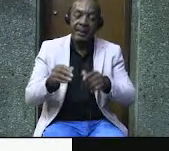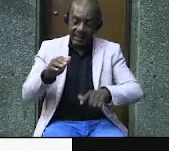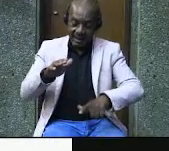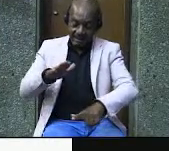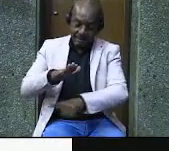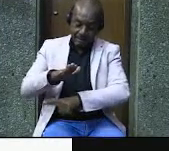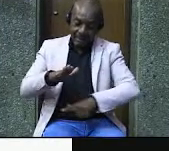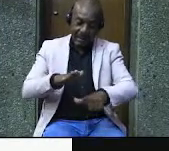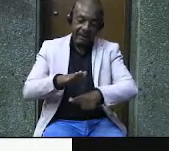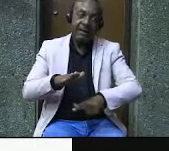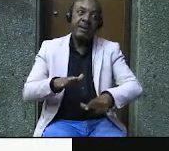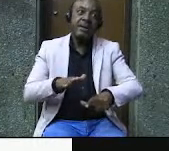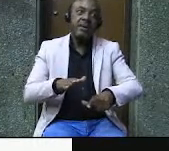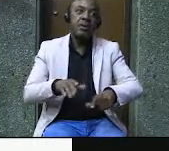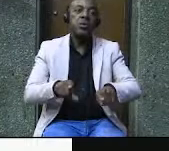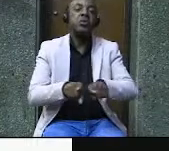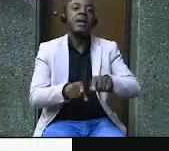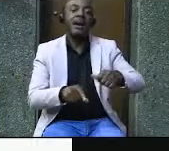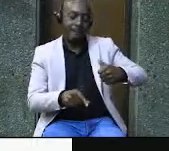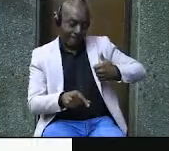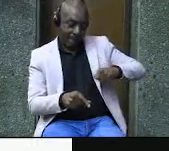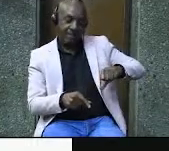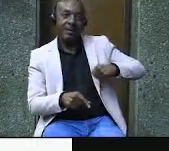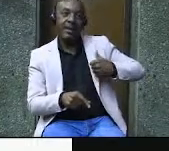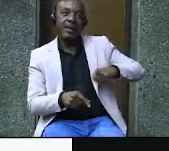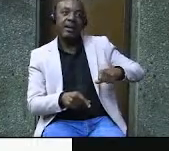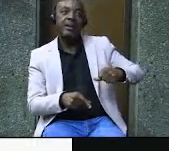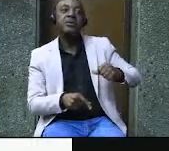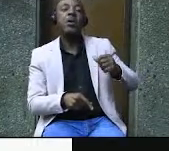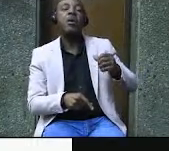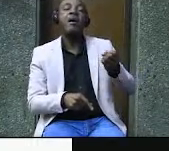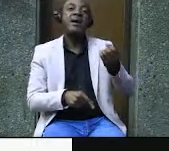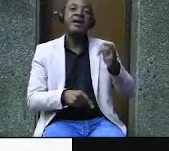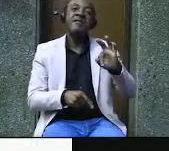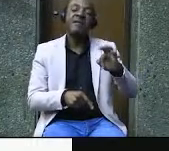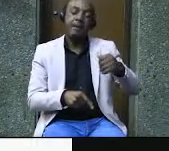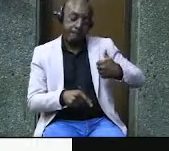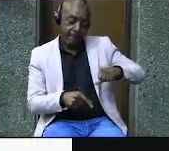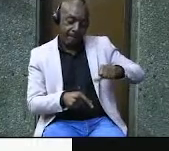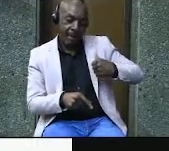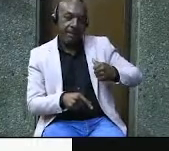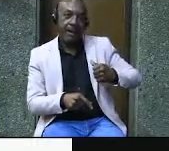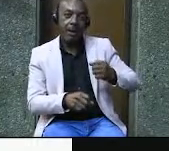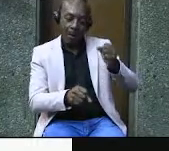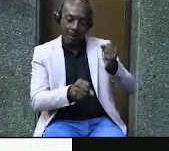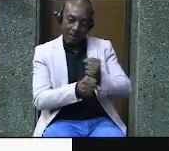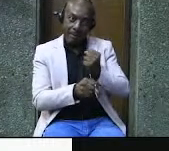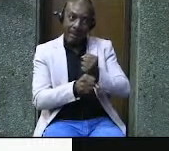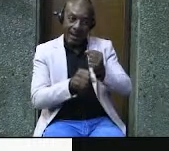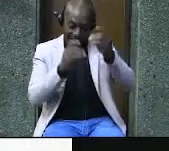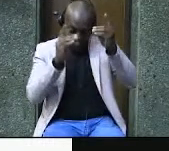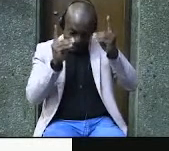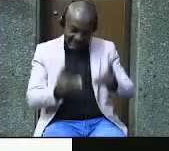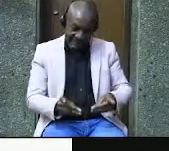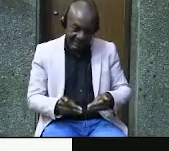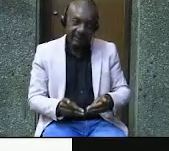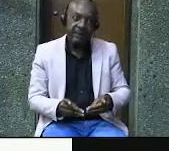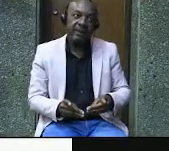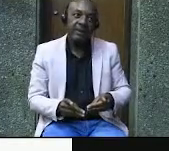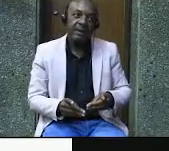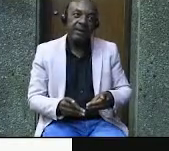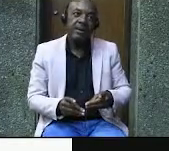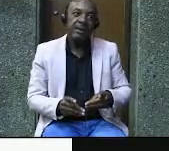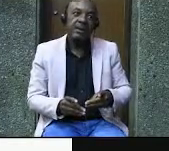municipality, if a municipality takes a decision to expropriate you or